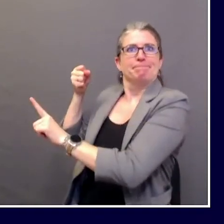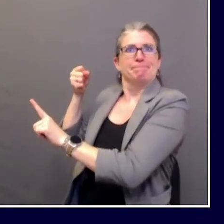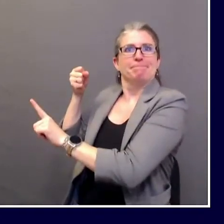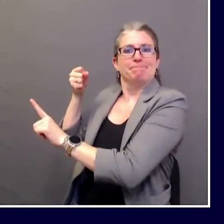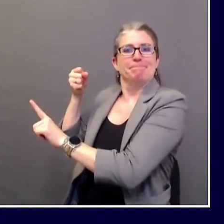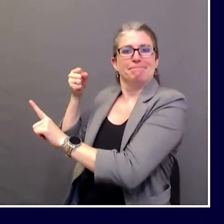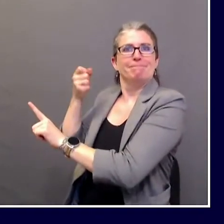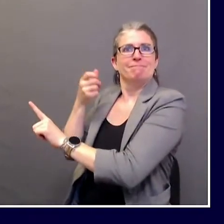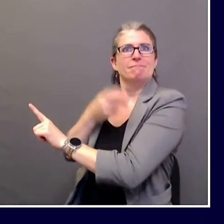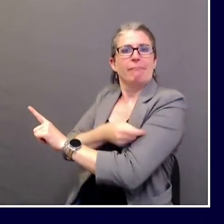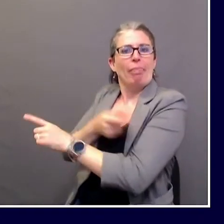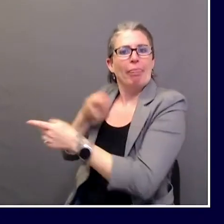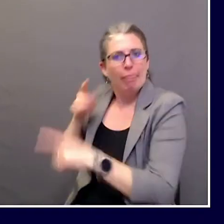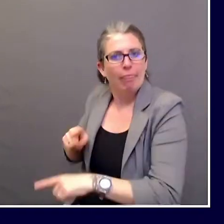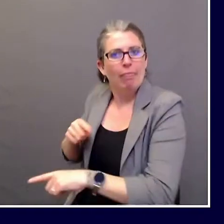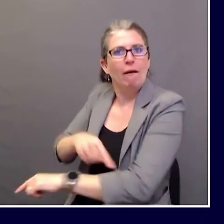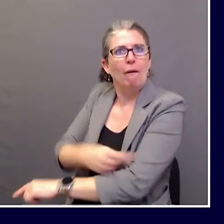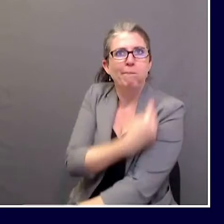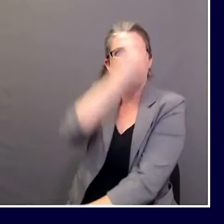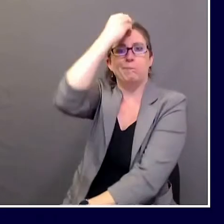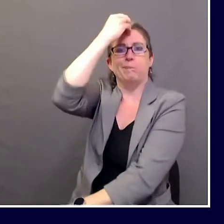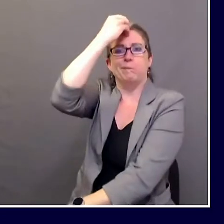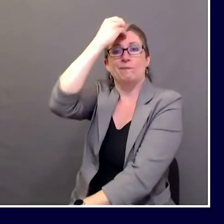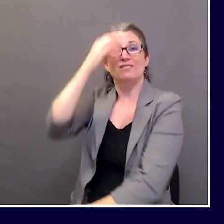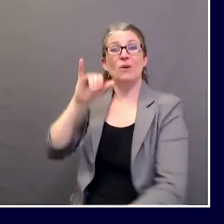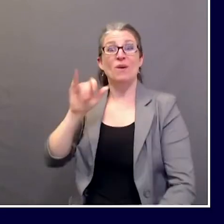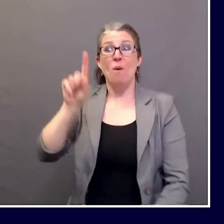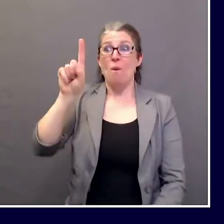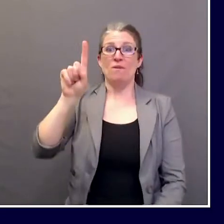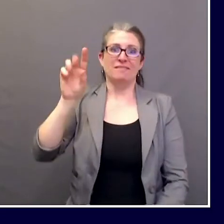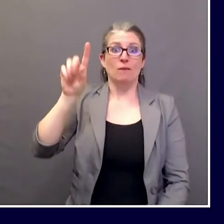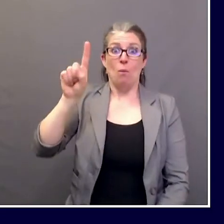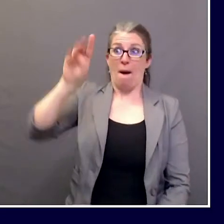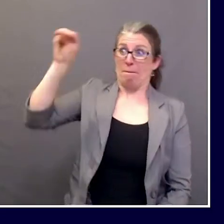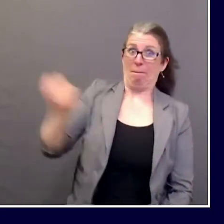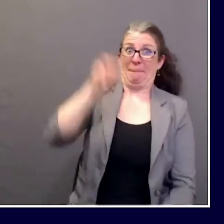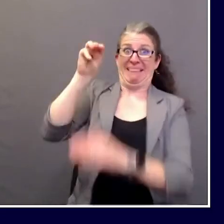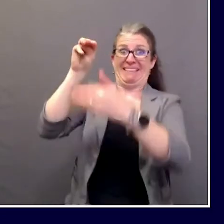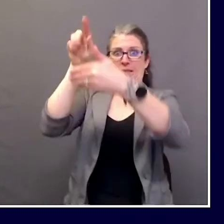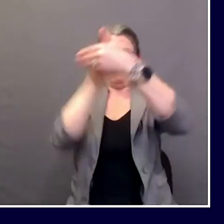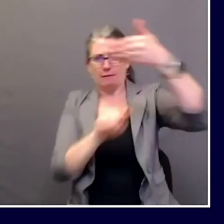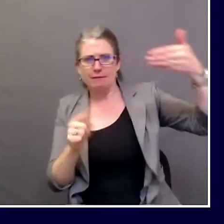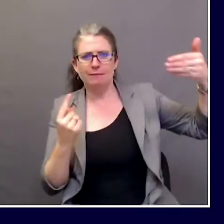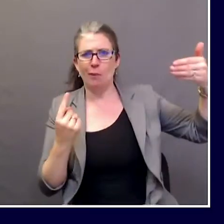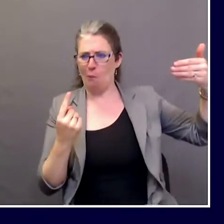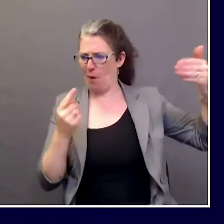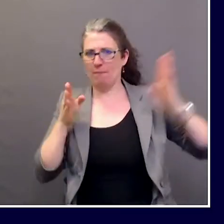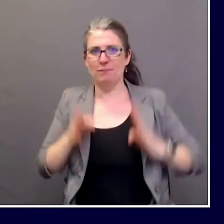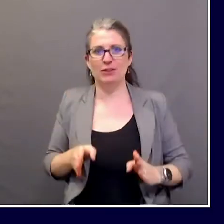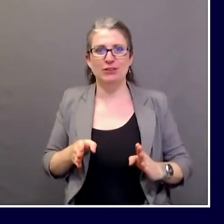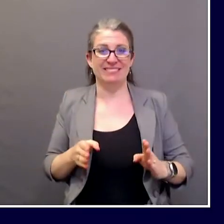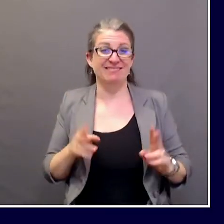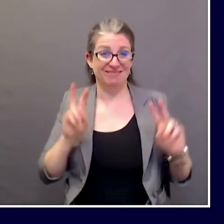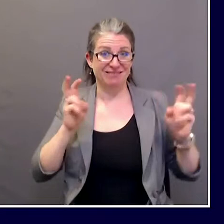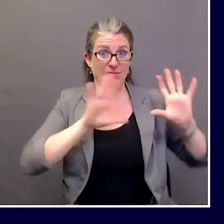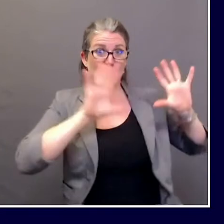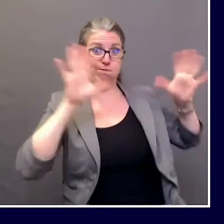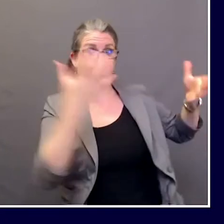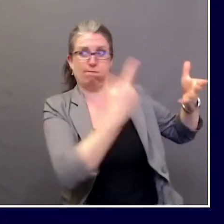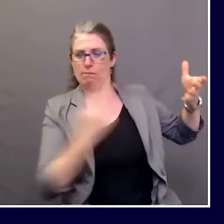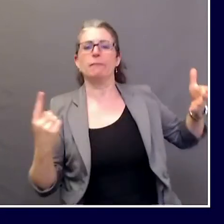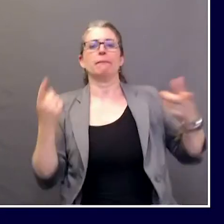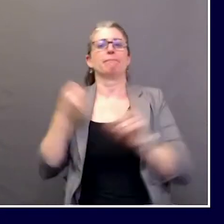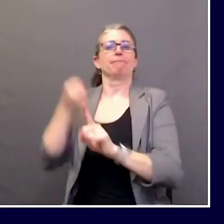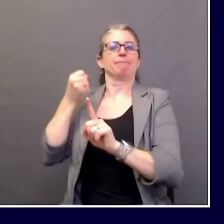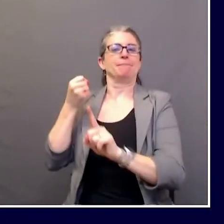not seeing these types of events with the other 2 vaccines that are currently authorized in the United States, that with